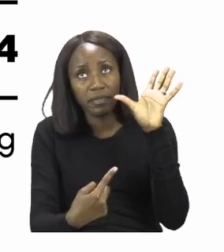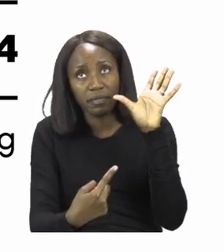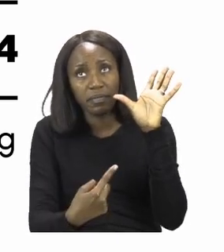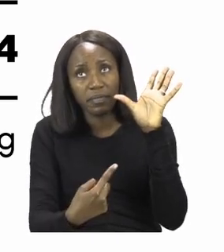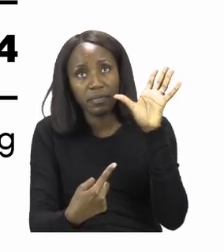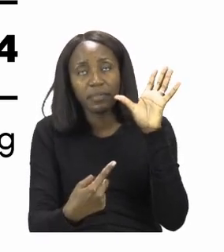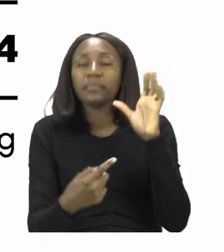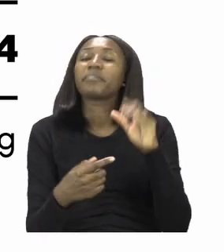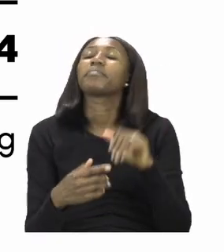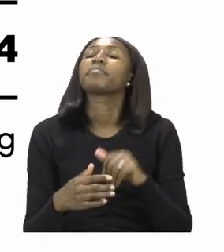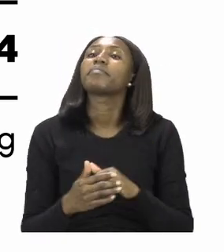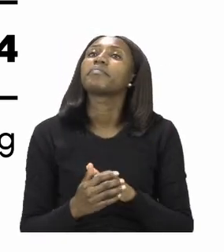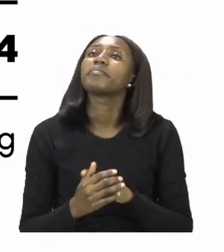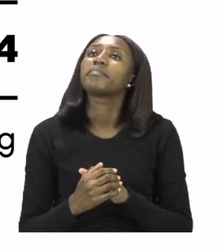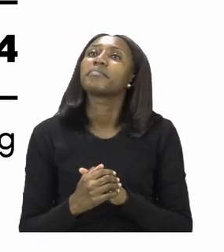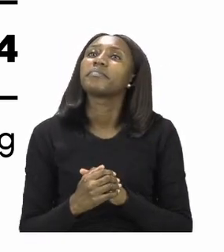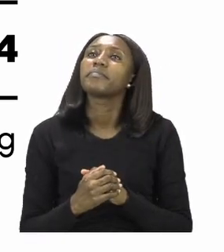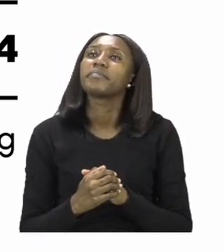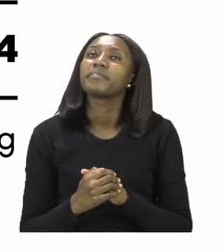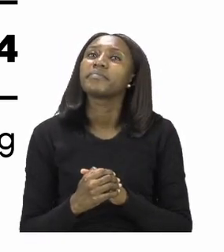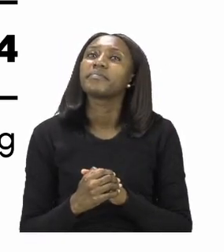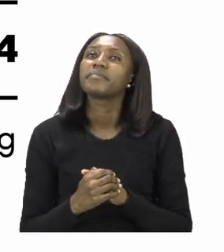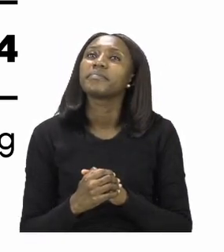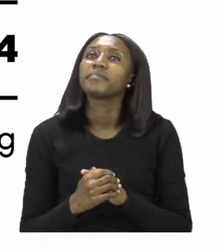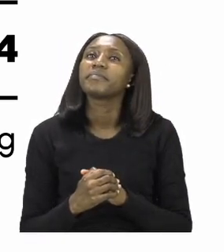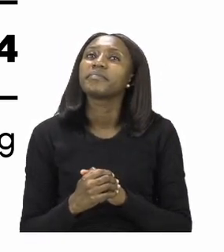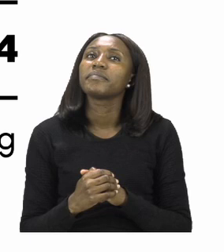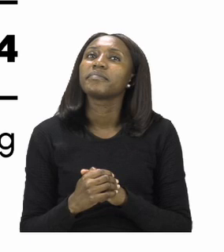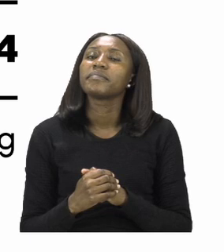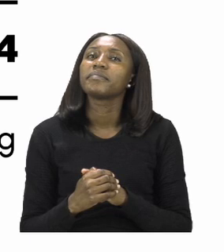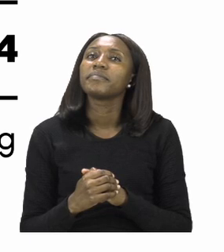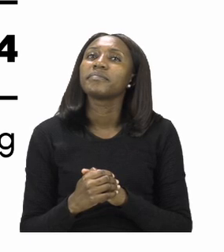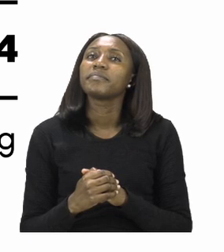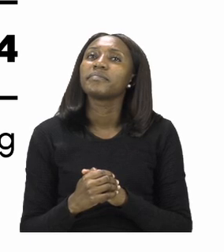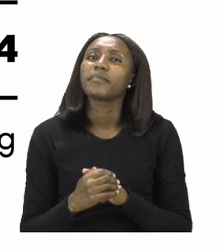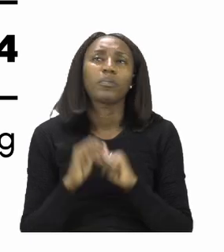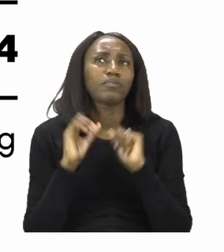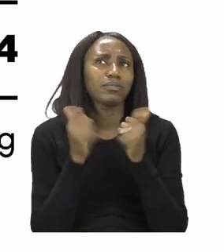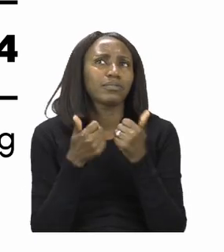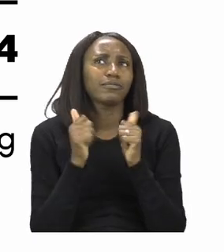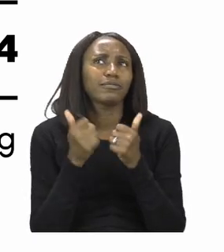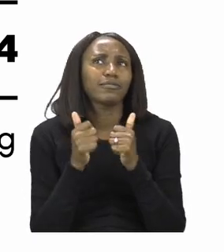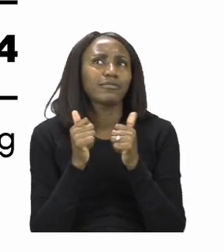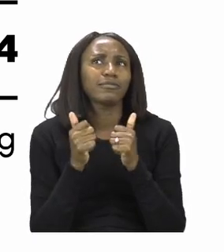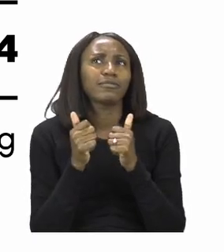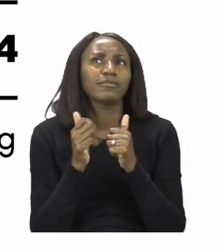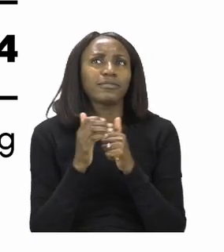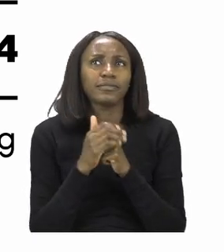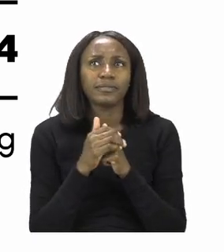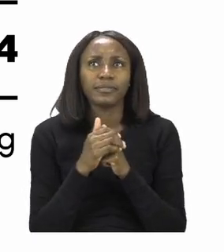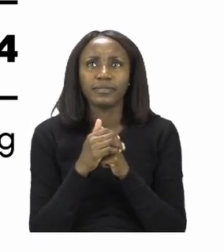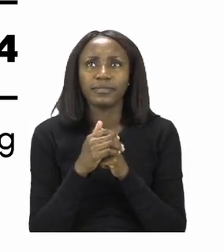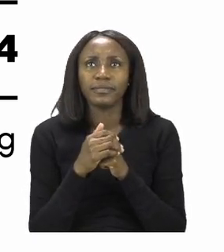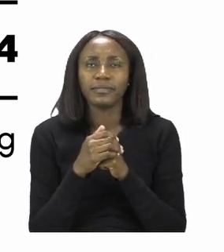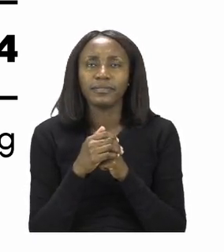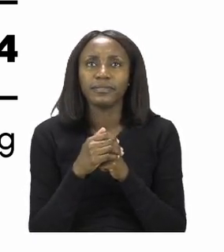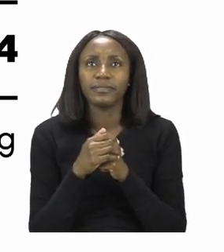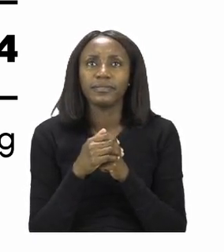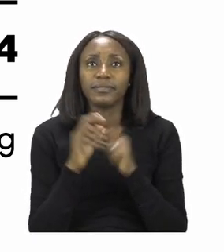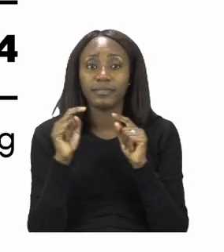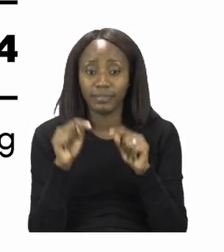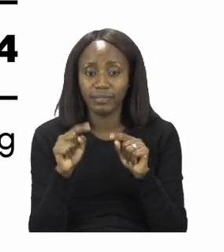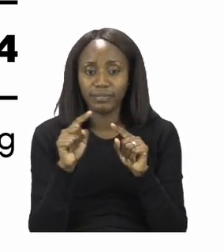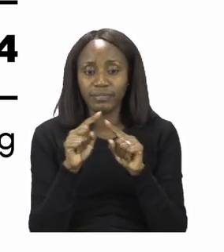4, 5. Well done. So now in the next